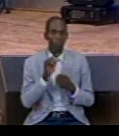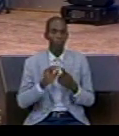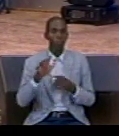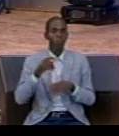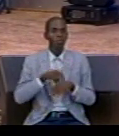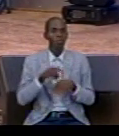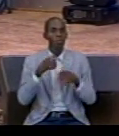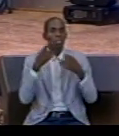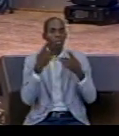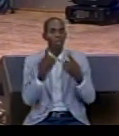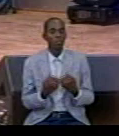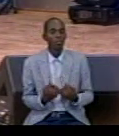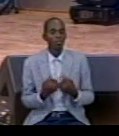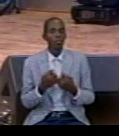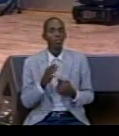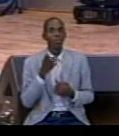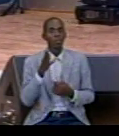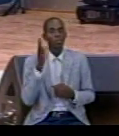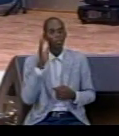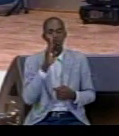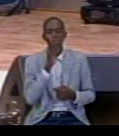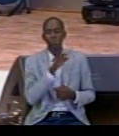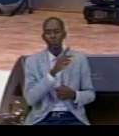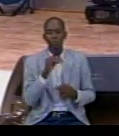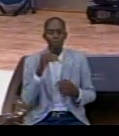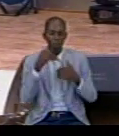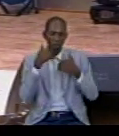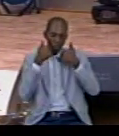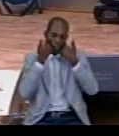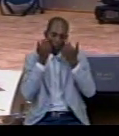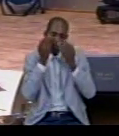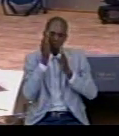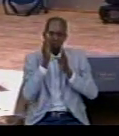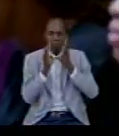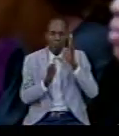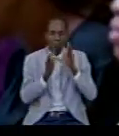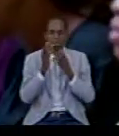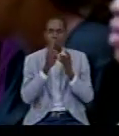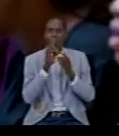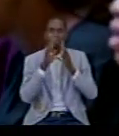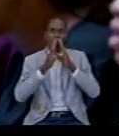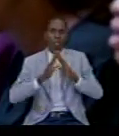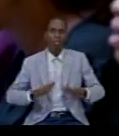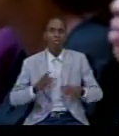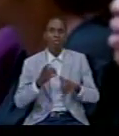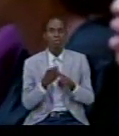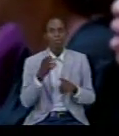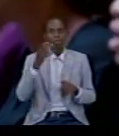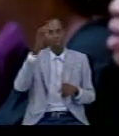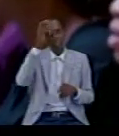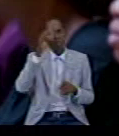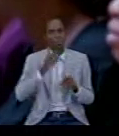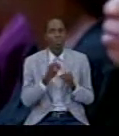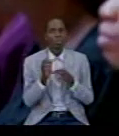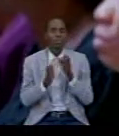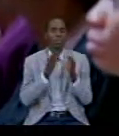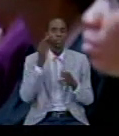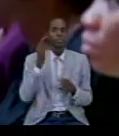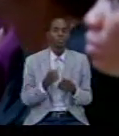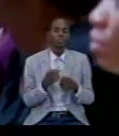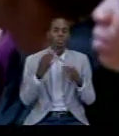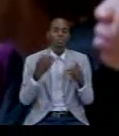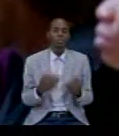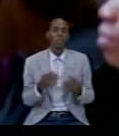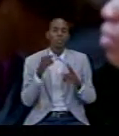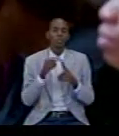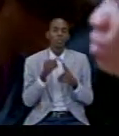will be no embarrassing silence from heaven in Jesus' name. We're coming to point